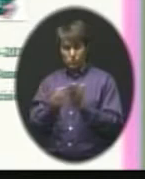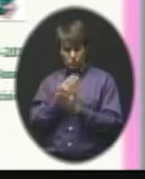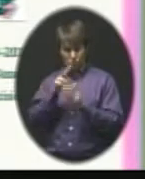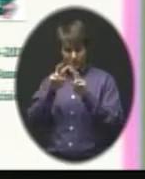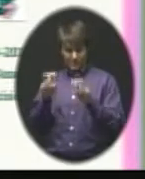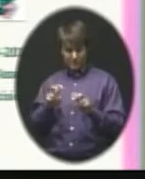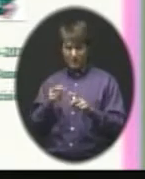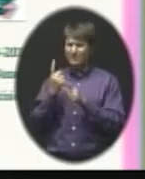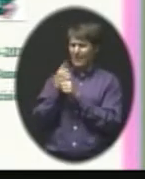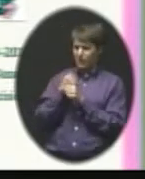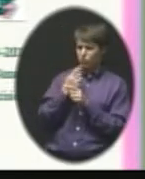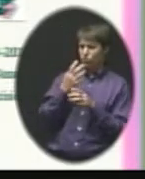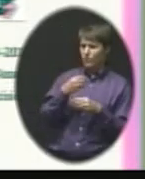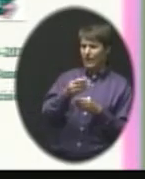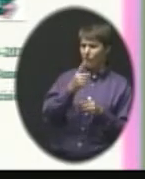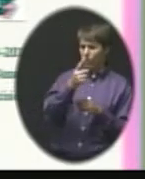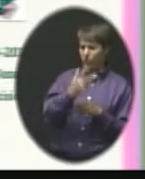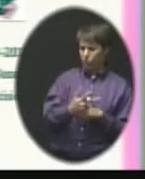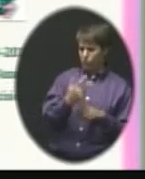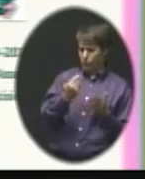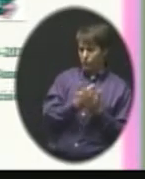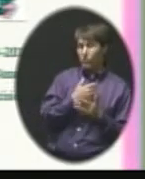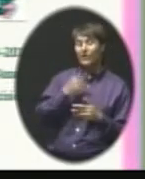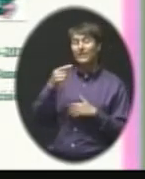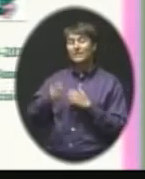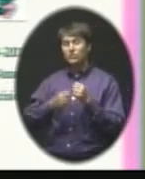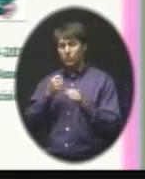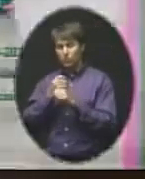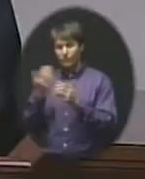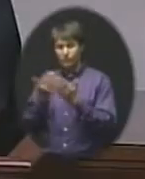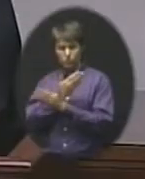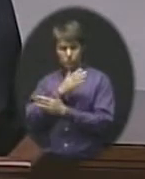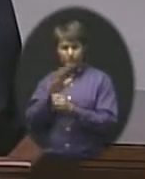we only gave a third new. This year the entire test will be